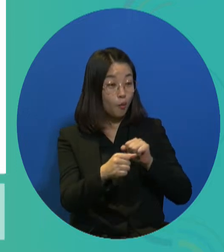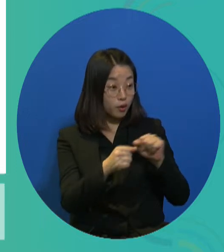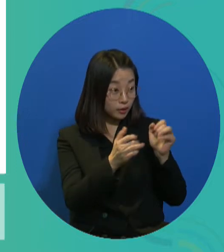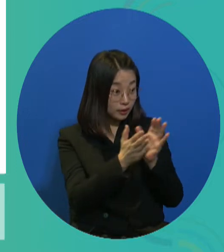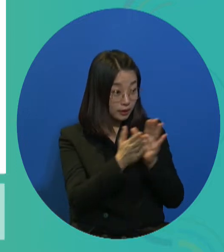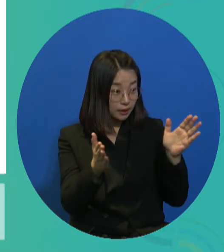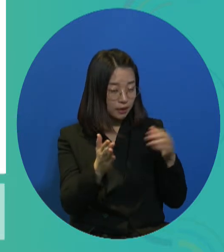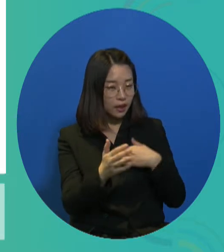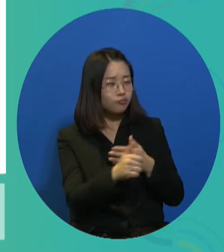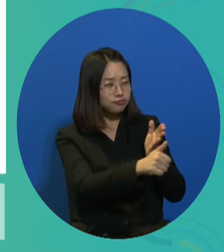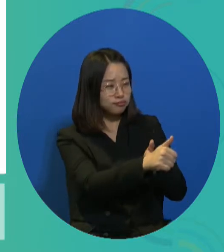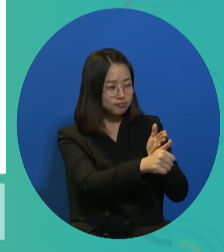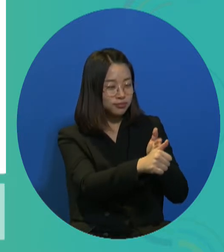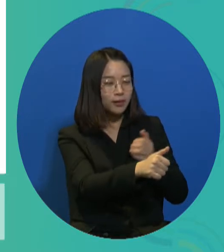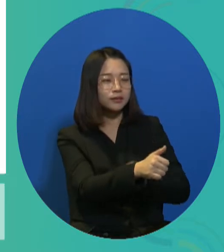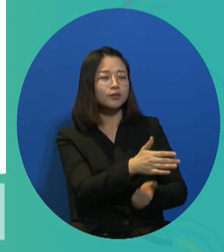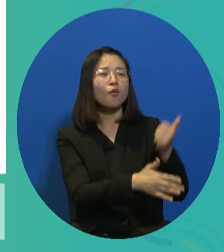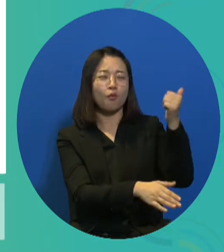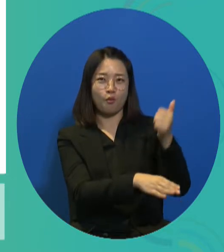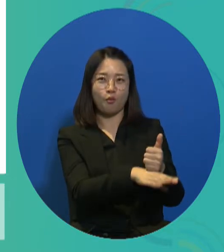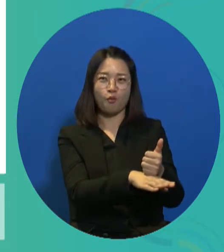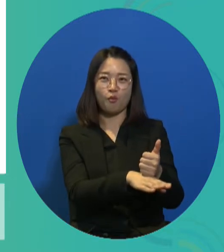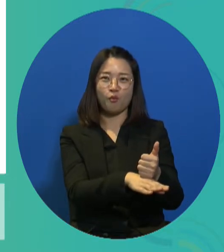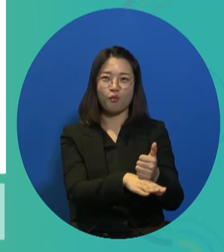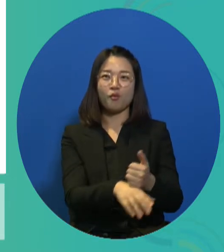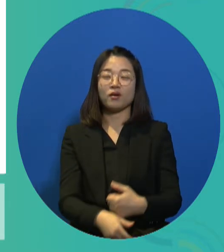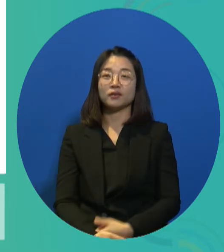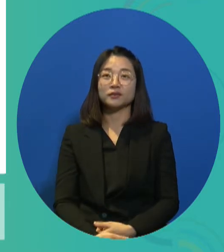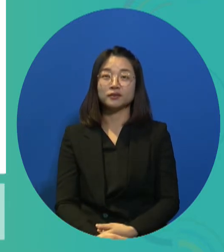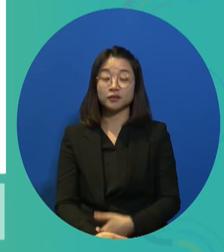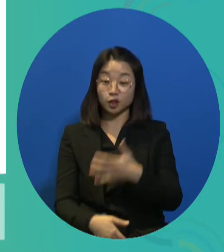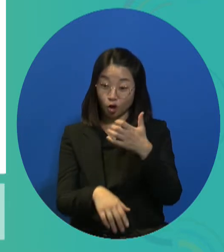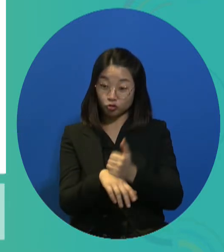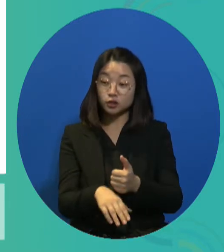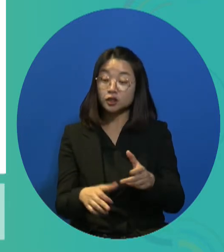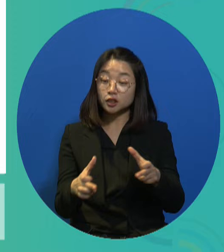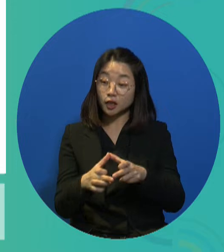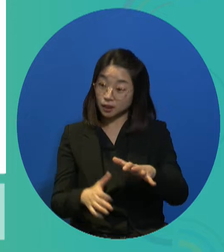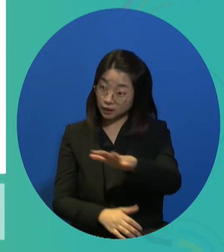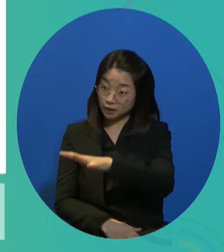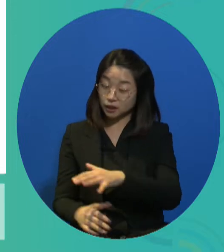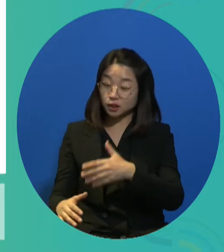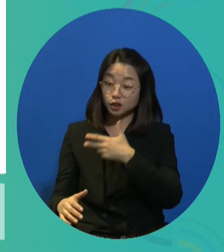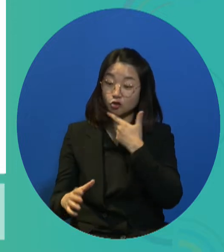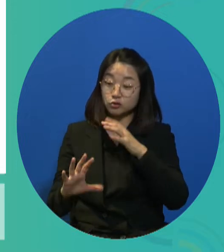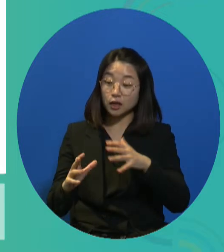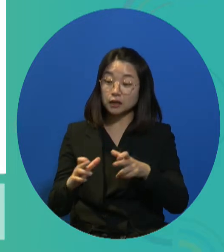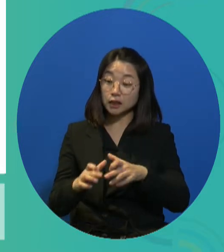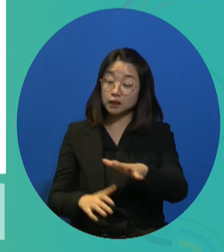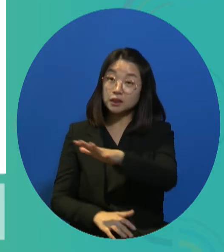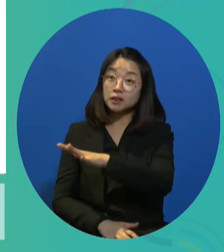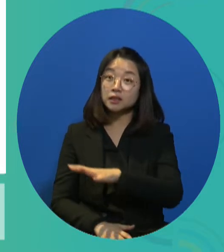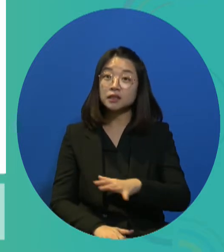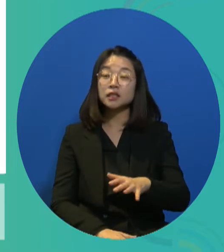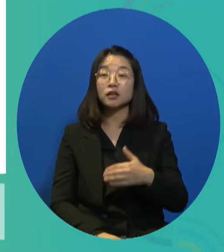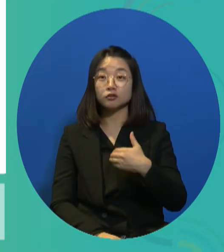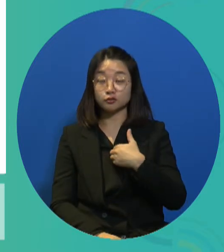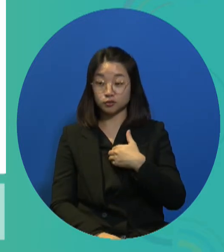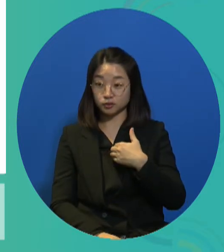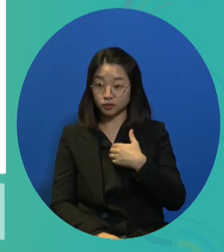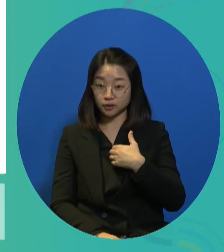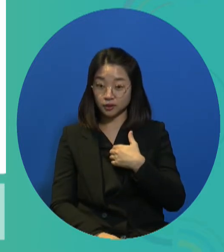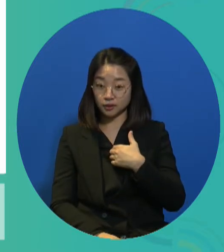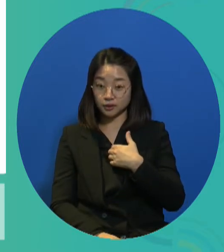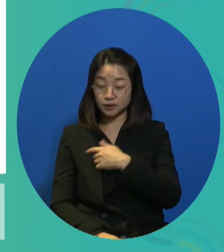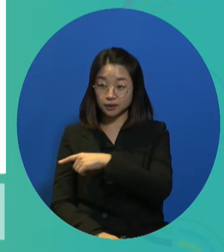feel that they'd been heard, having experienced being dismissed by their own government so many times. Being